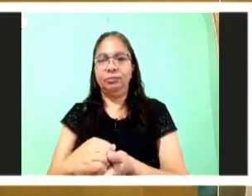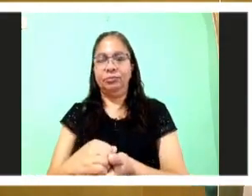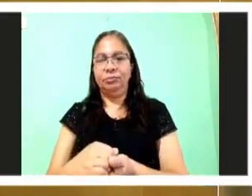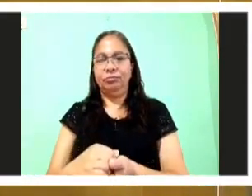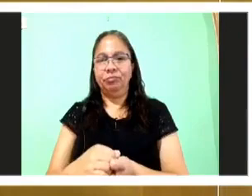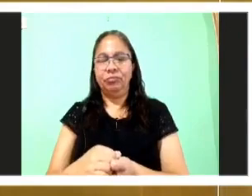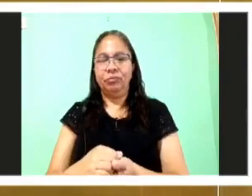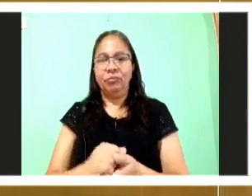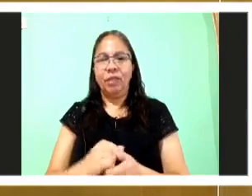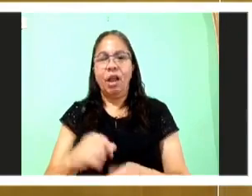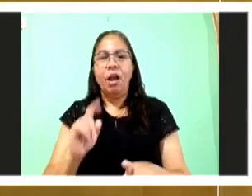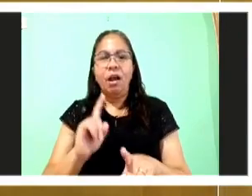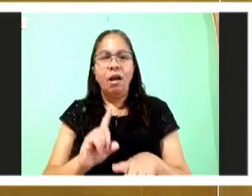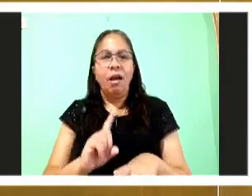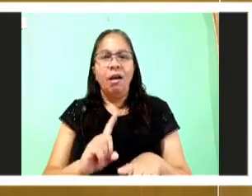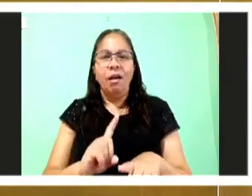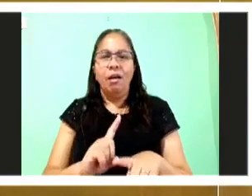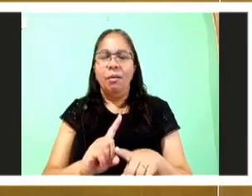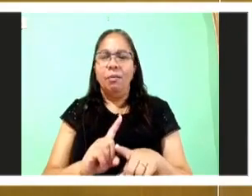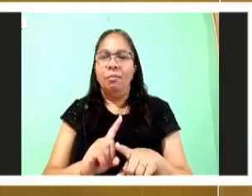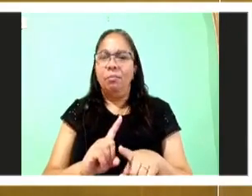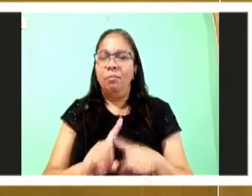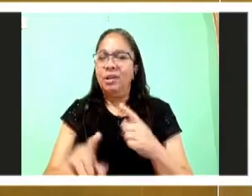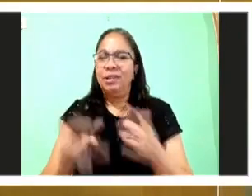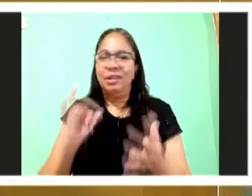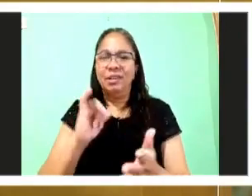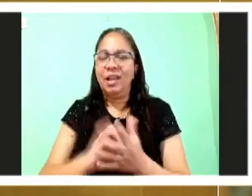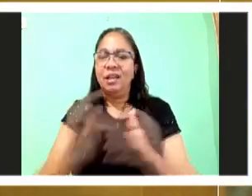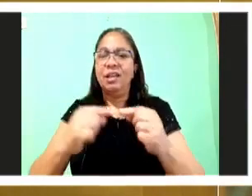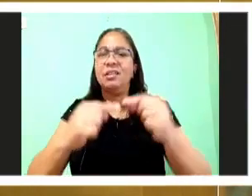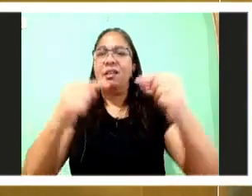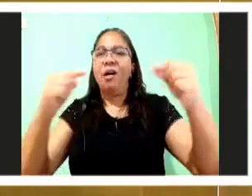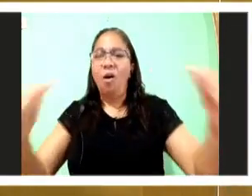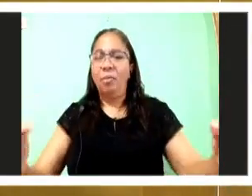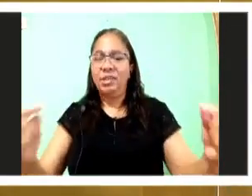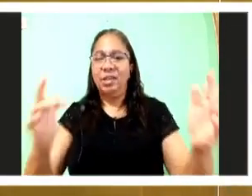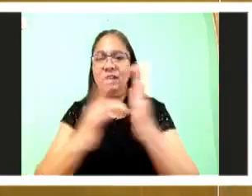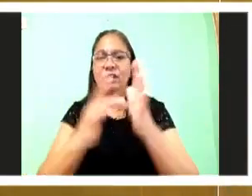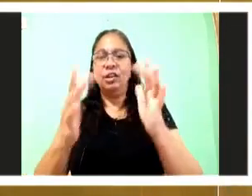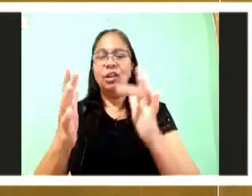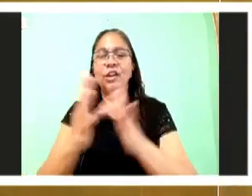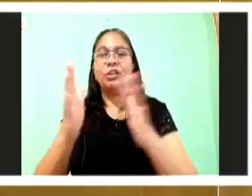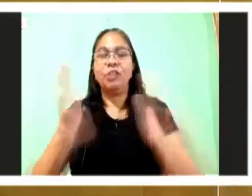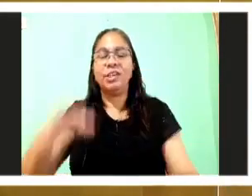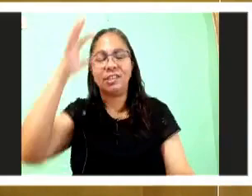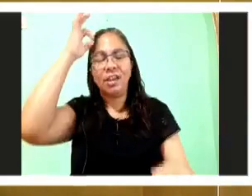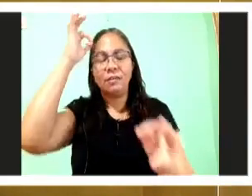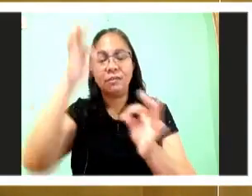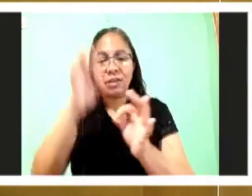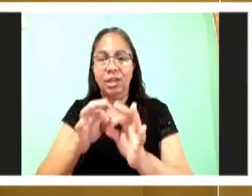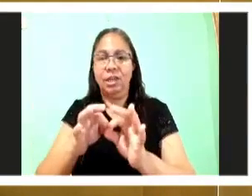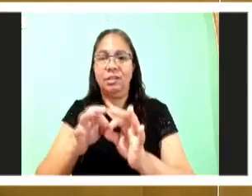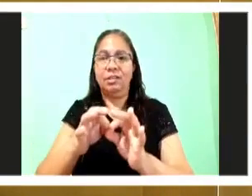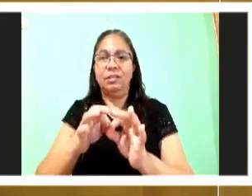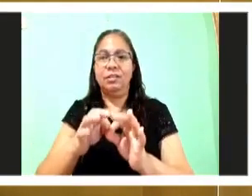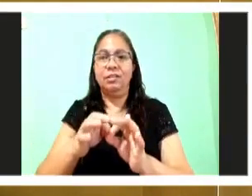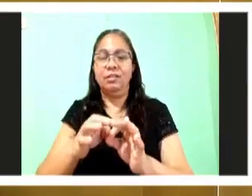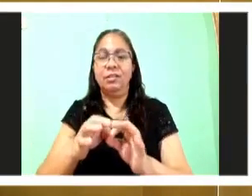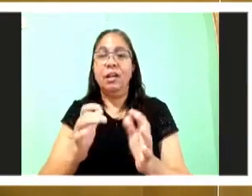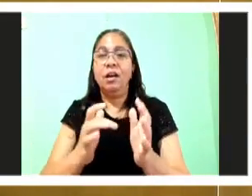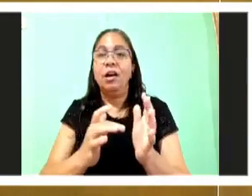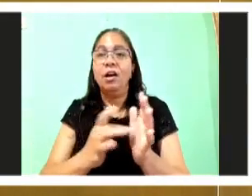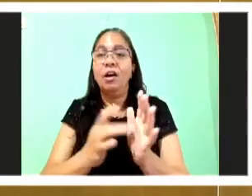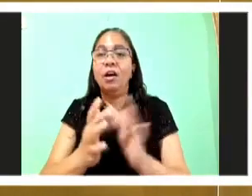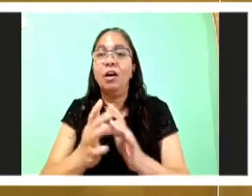But that is the opposite of the Christian path. The Christian path is both husband and